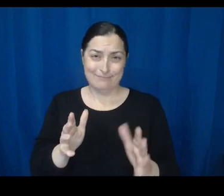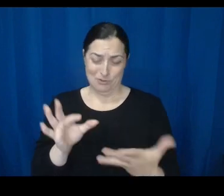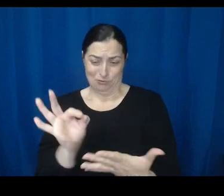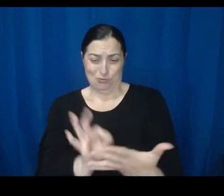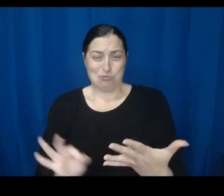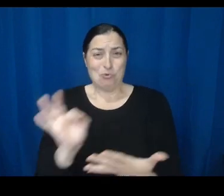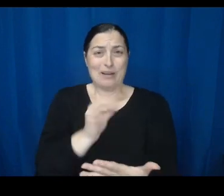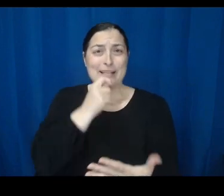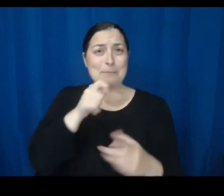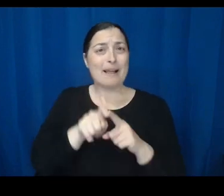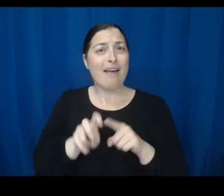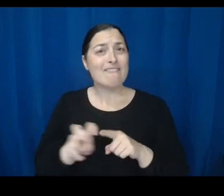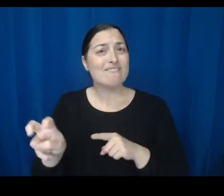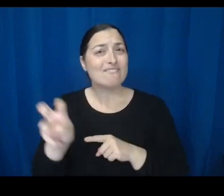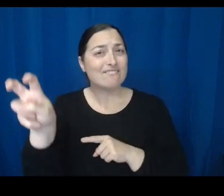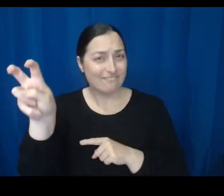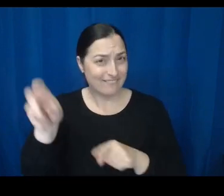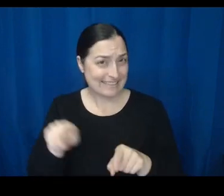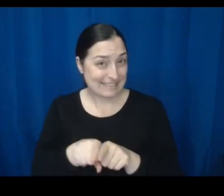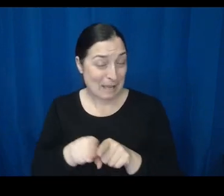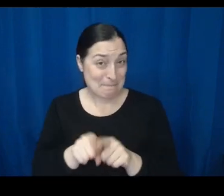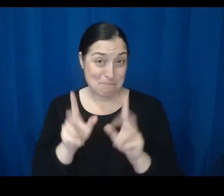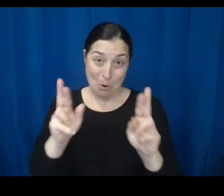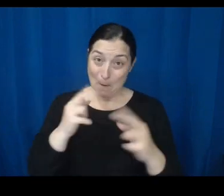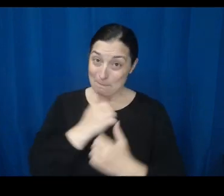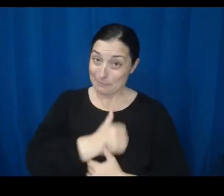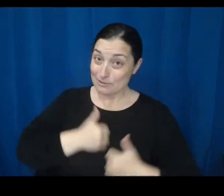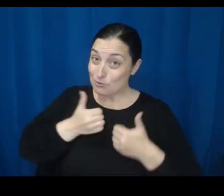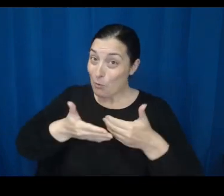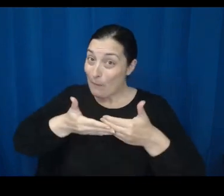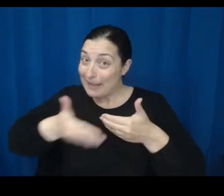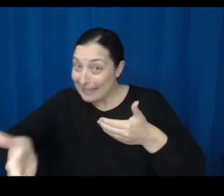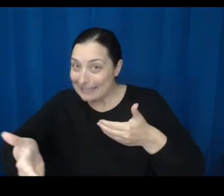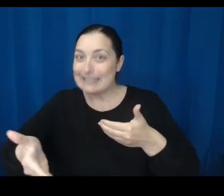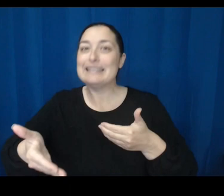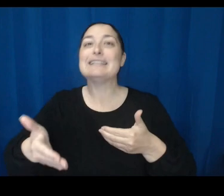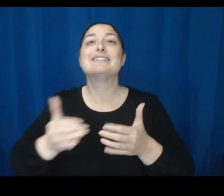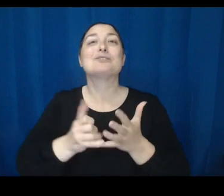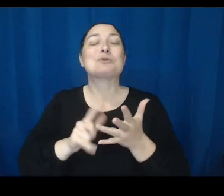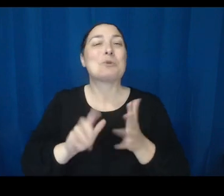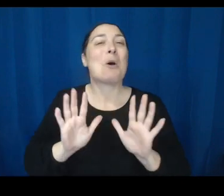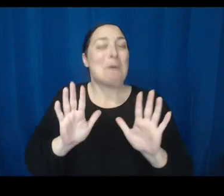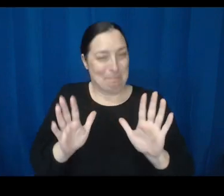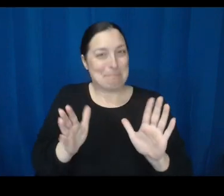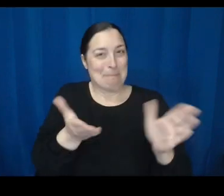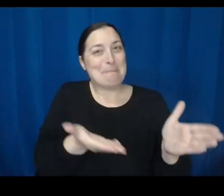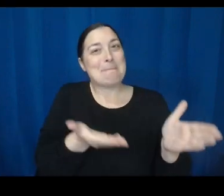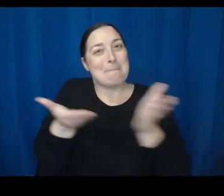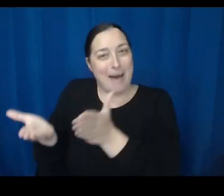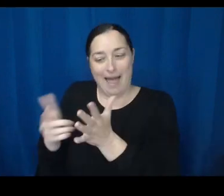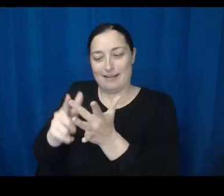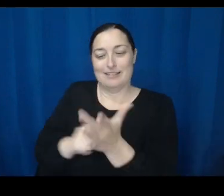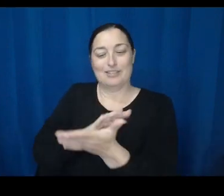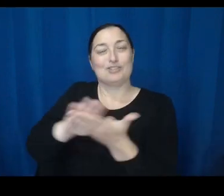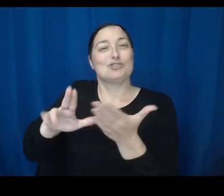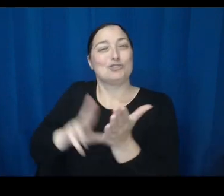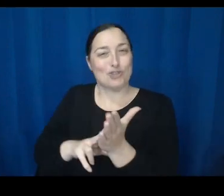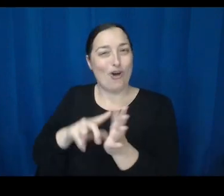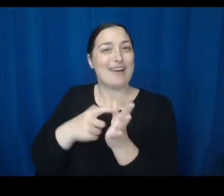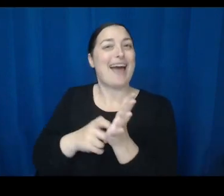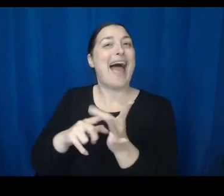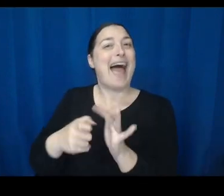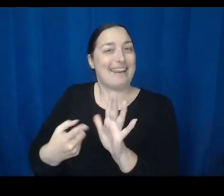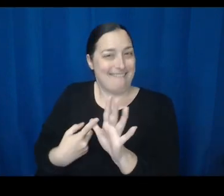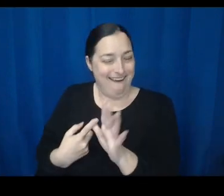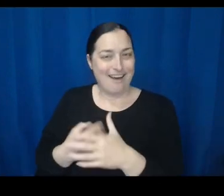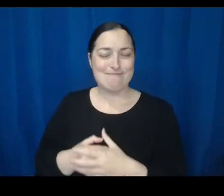you enjoy the second part. So I'm going to say goodbye now and hand you over to John and Annika, and thanks so much for